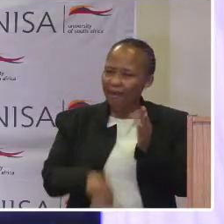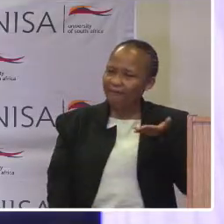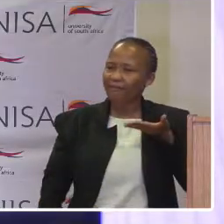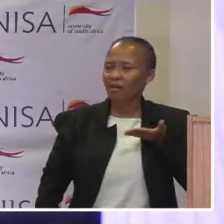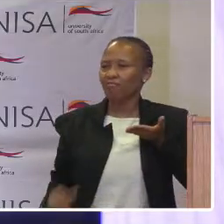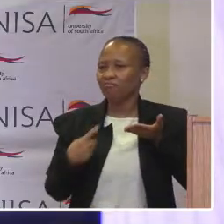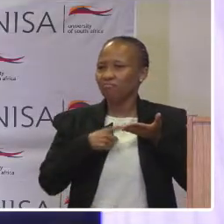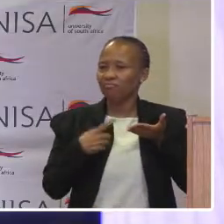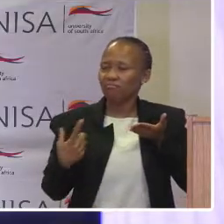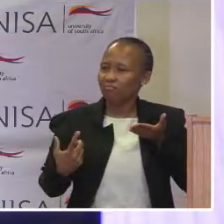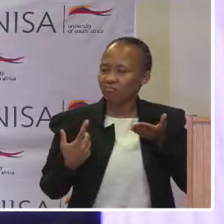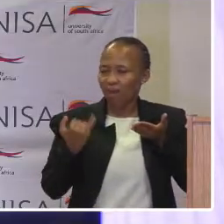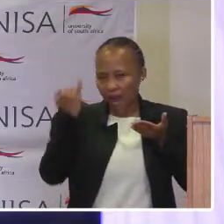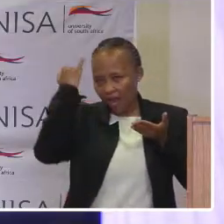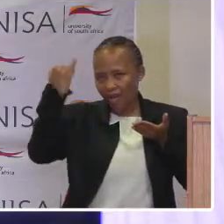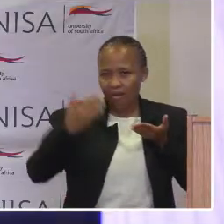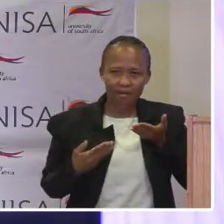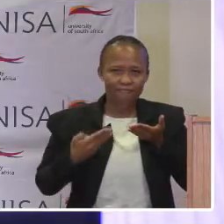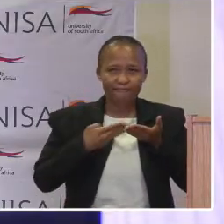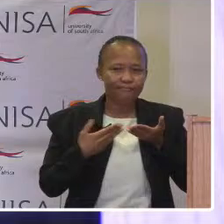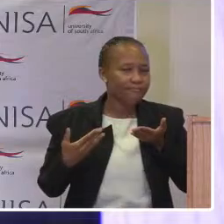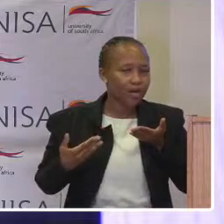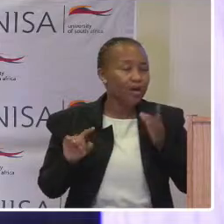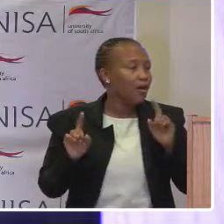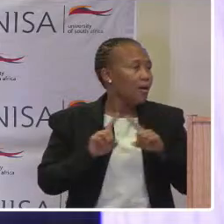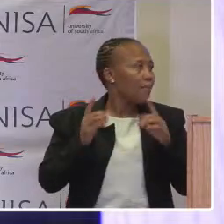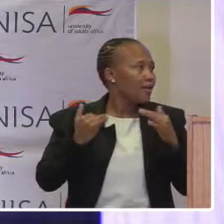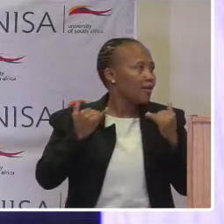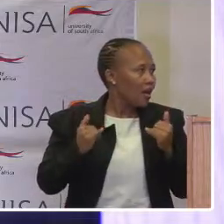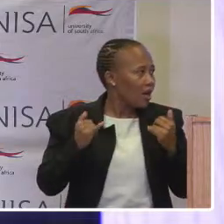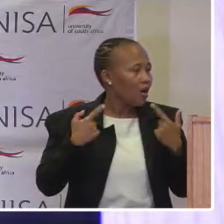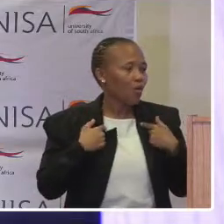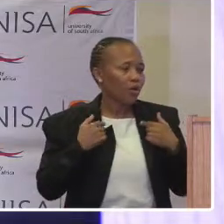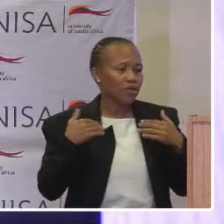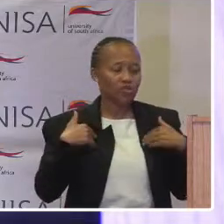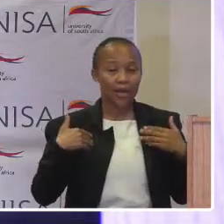actually embarking on this aerospace